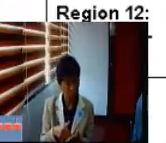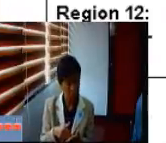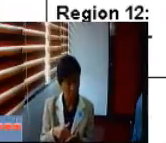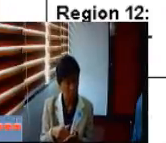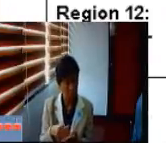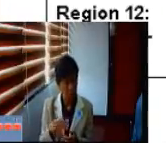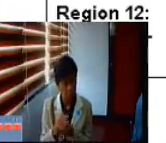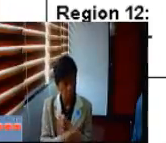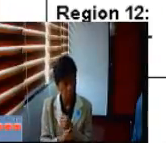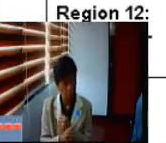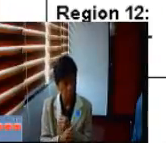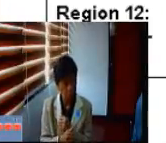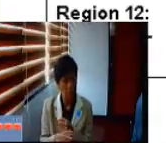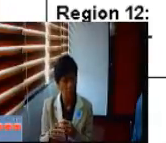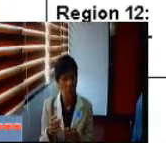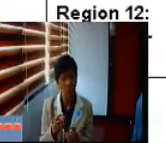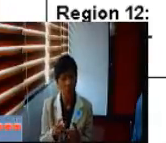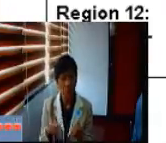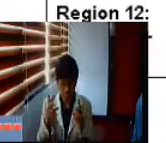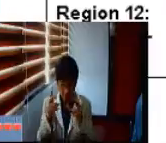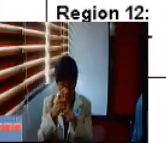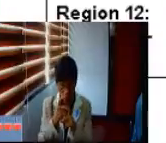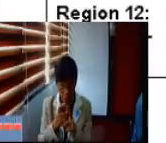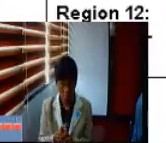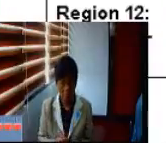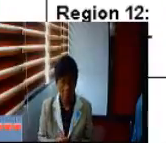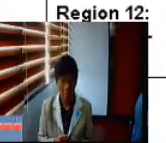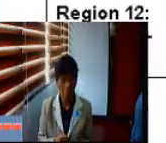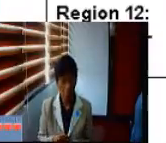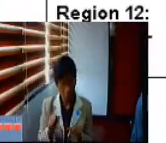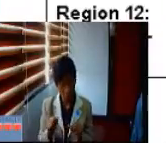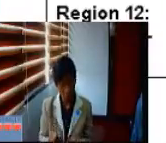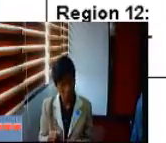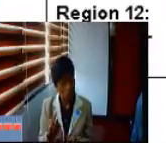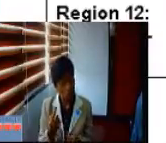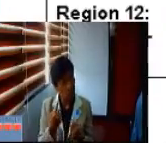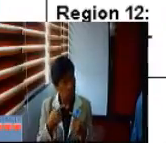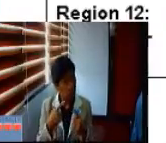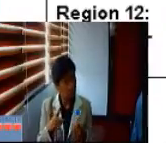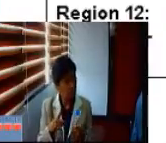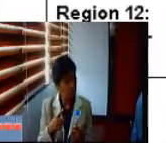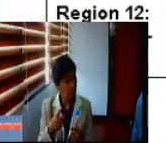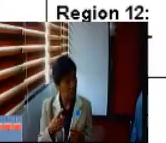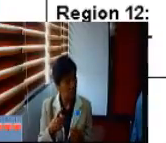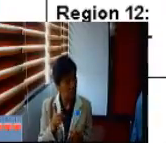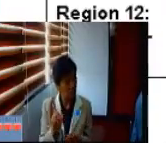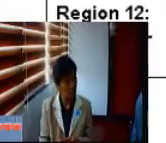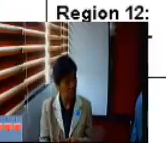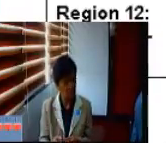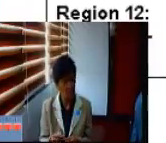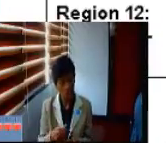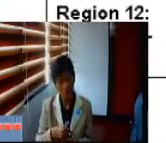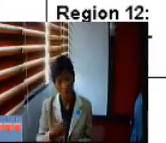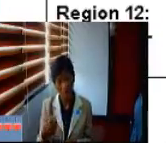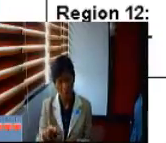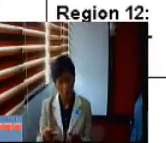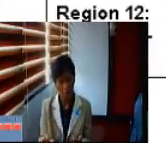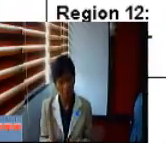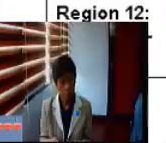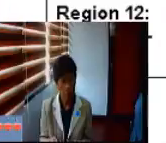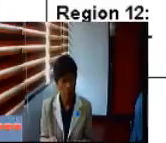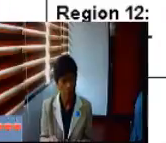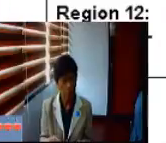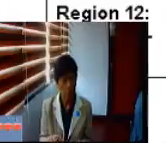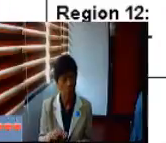very complicated. You really have to go down to certain locations. One location will not have the same character